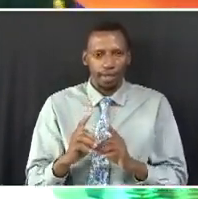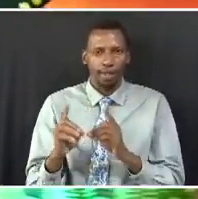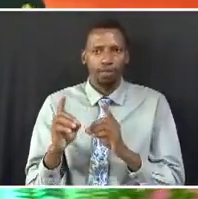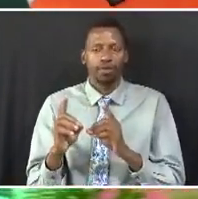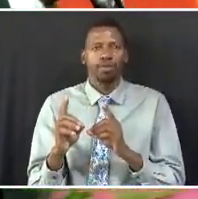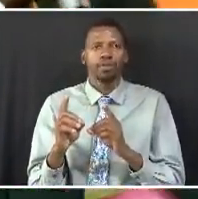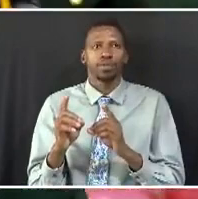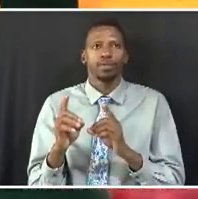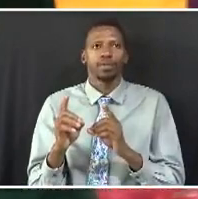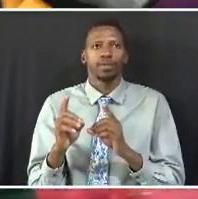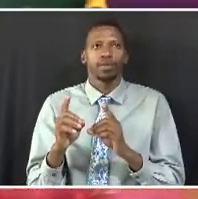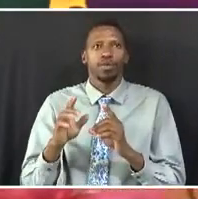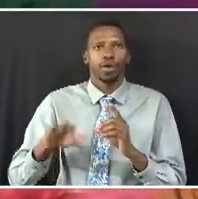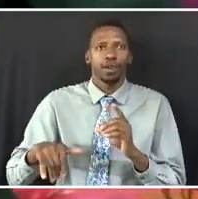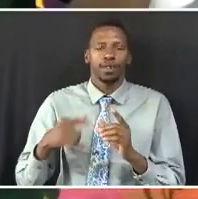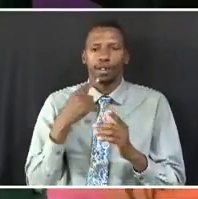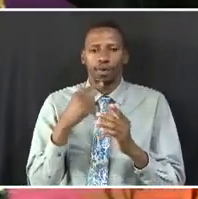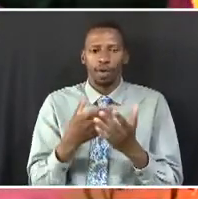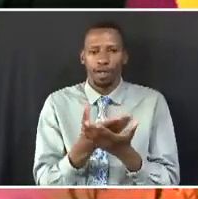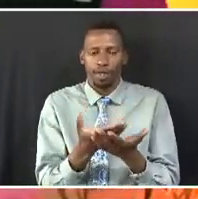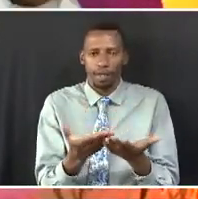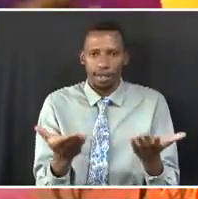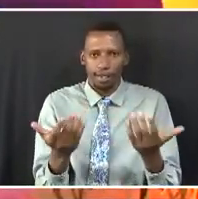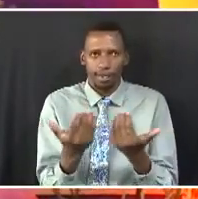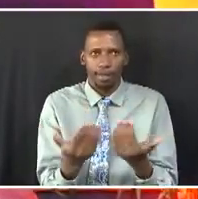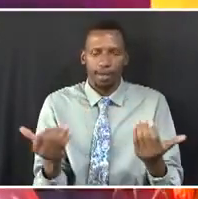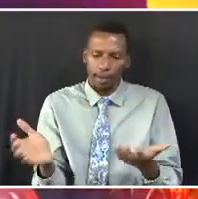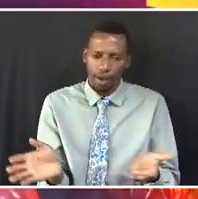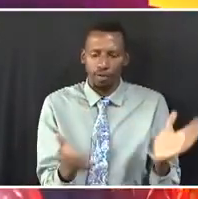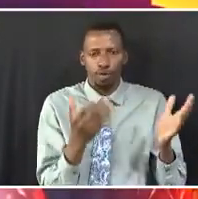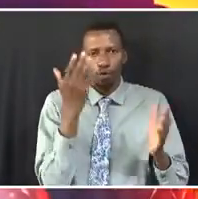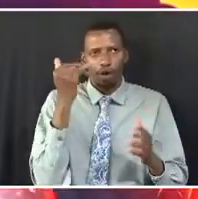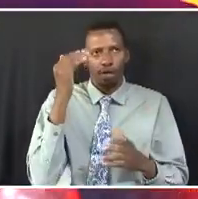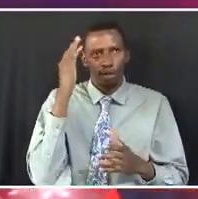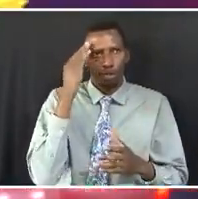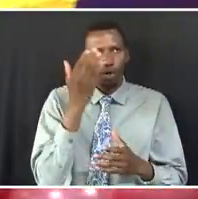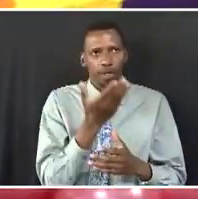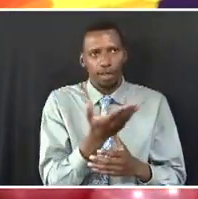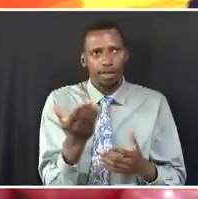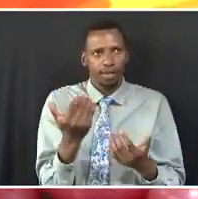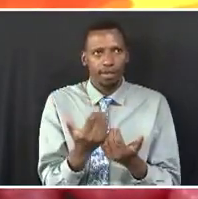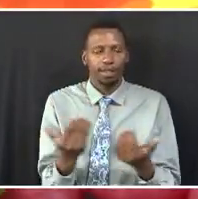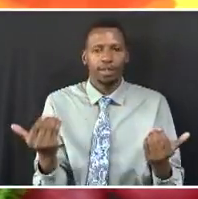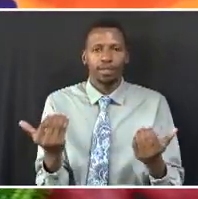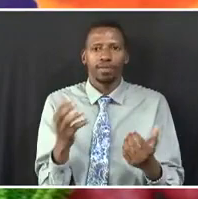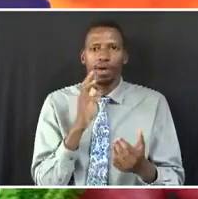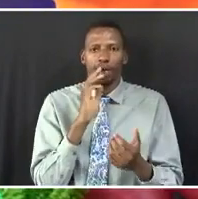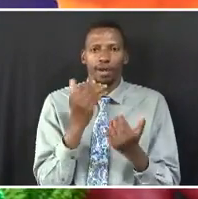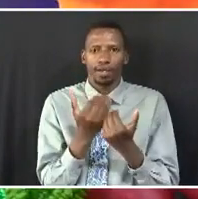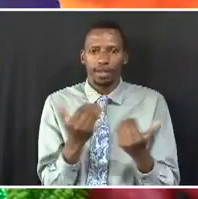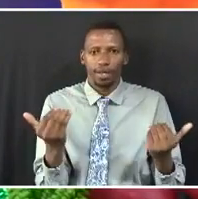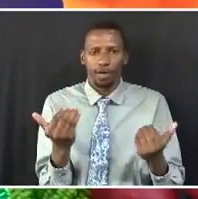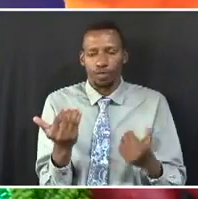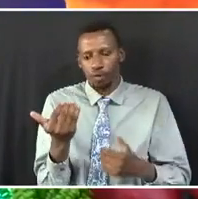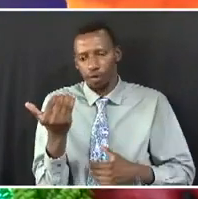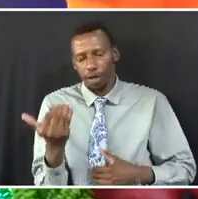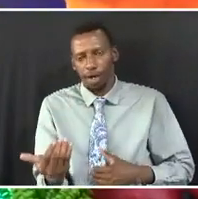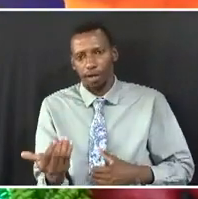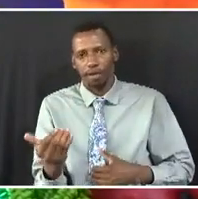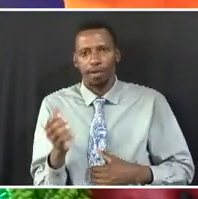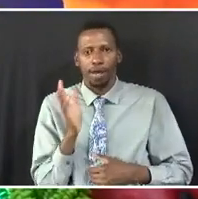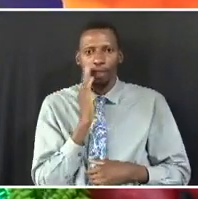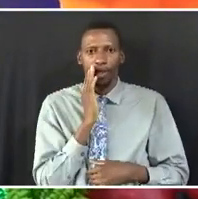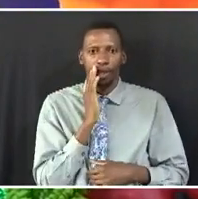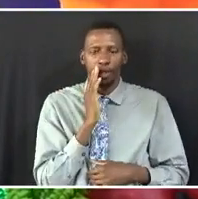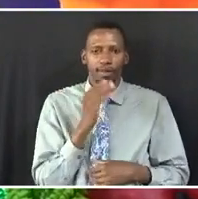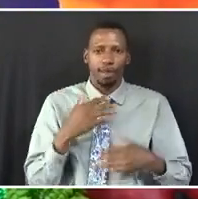mama take away these children? Because they knew some of these children are the children of teenage mothers, and people don't